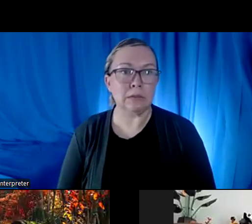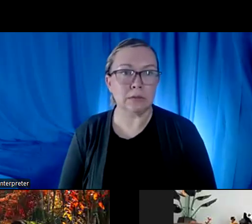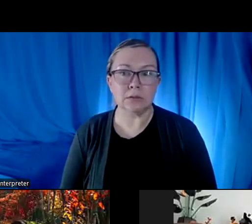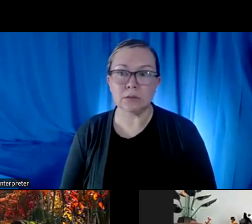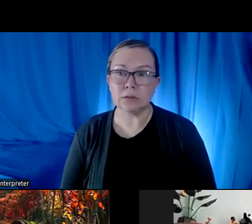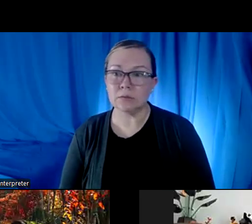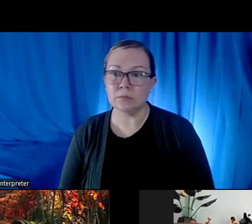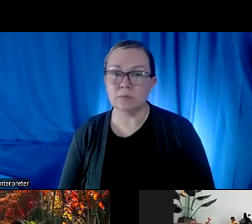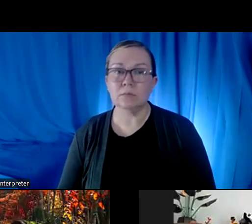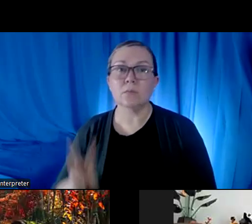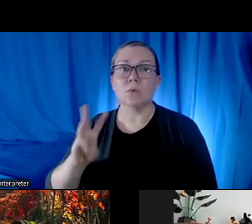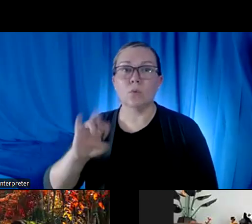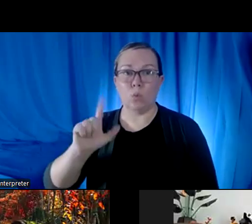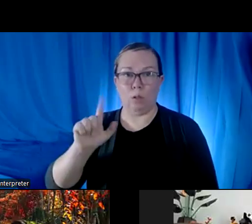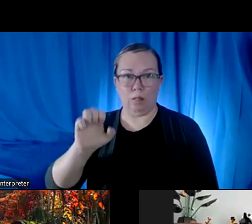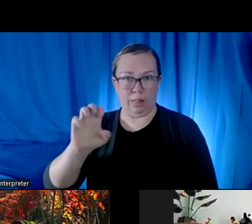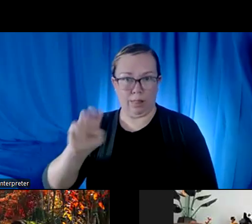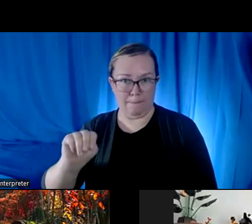I think William was first.